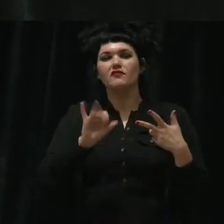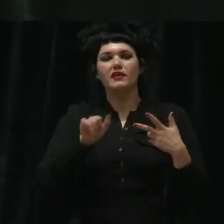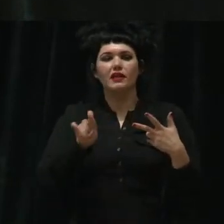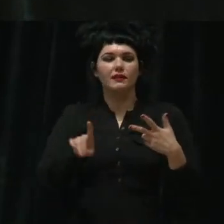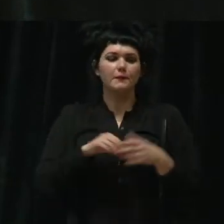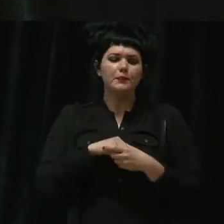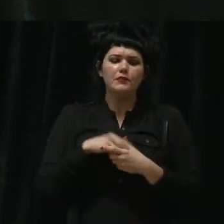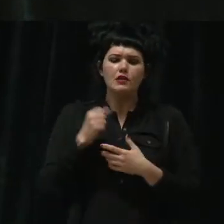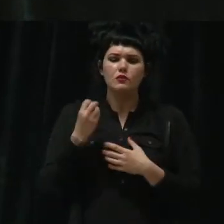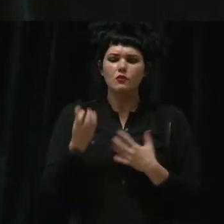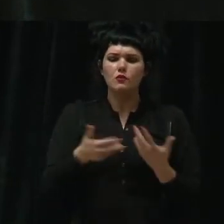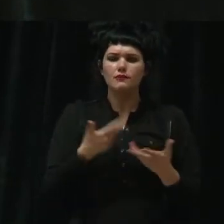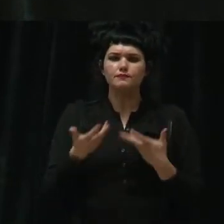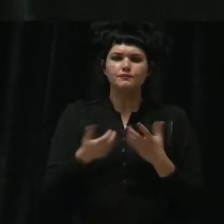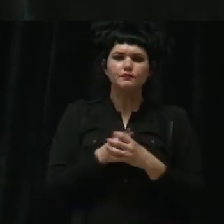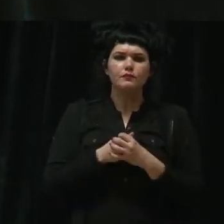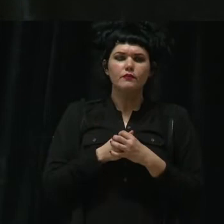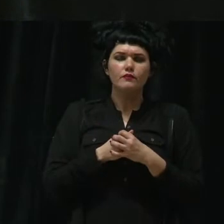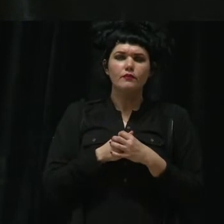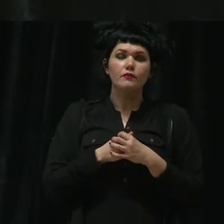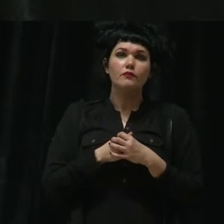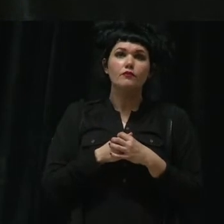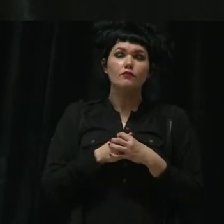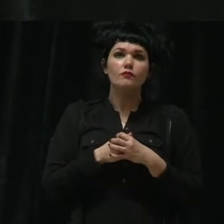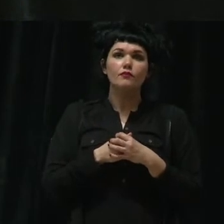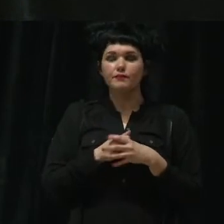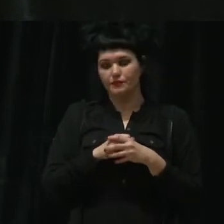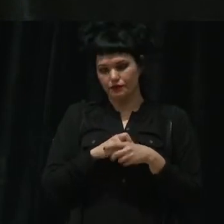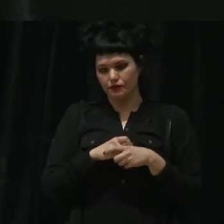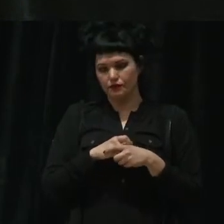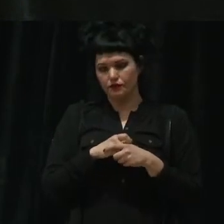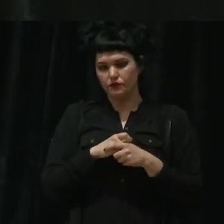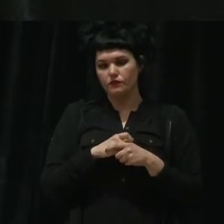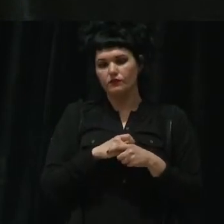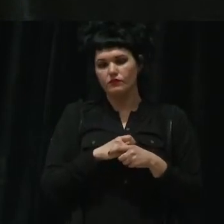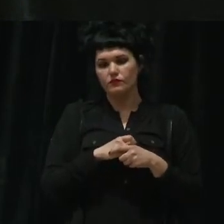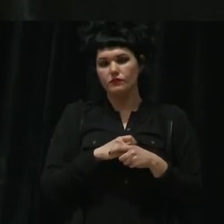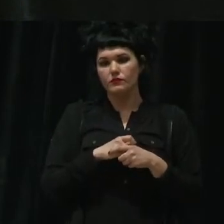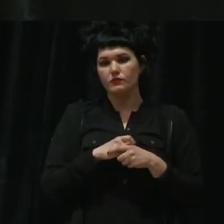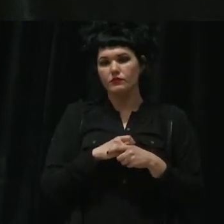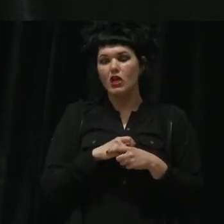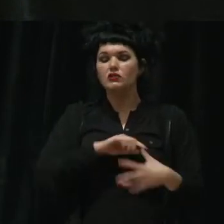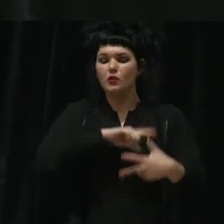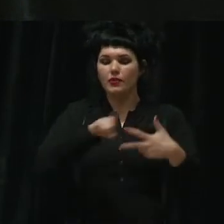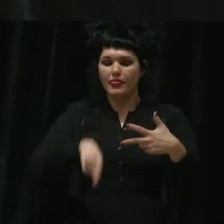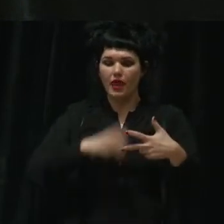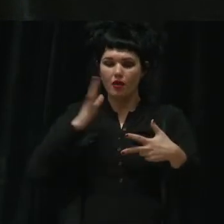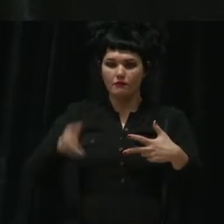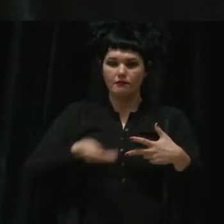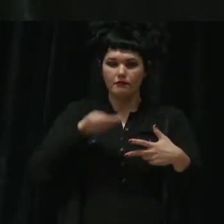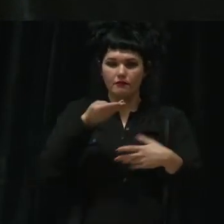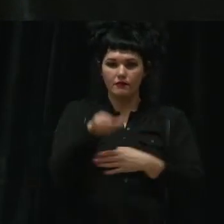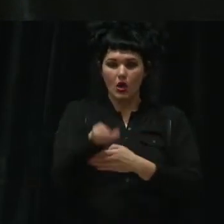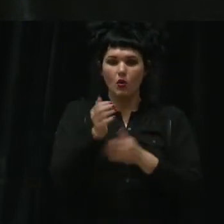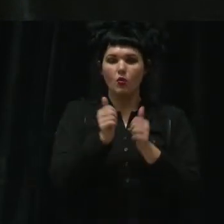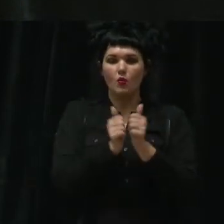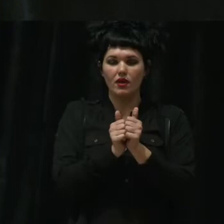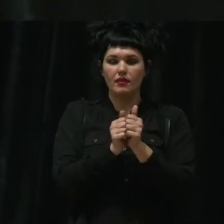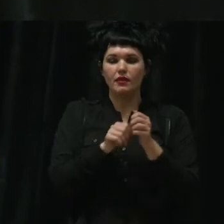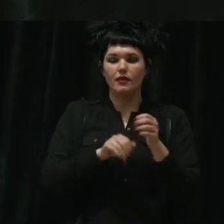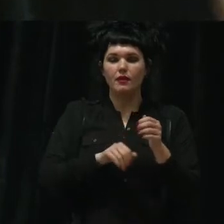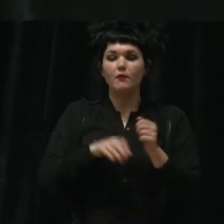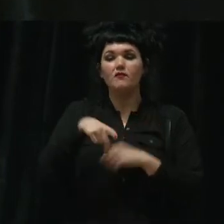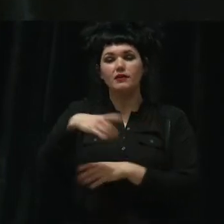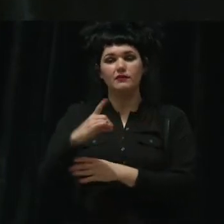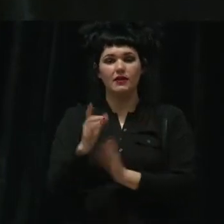Southfield. And so they're providing with, being provided not only with professional development skills to